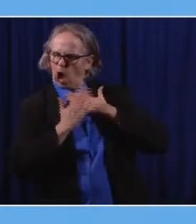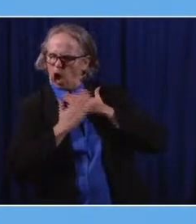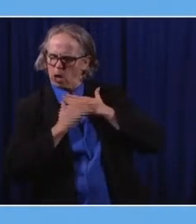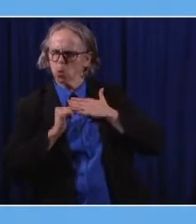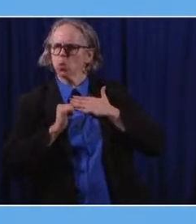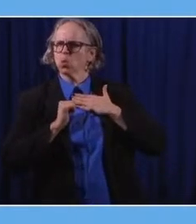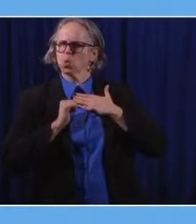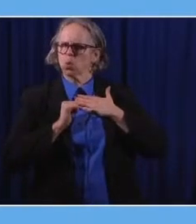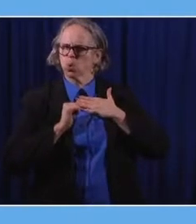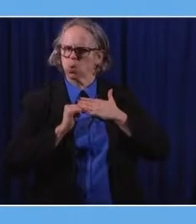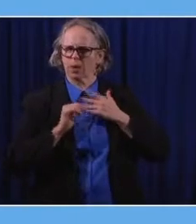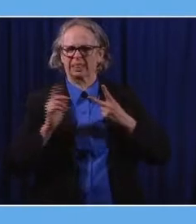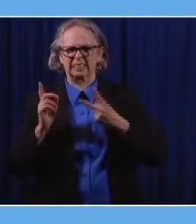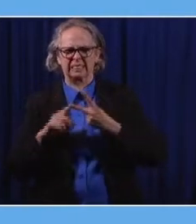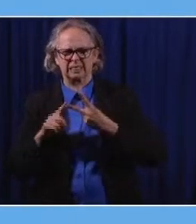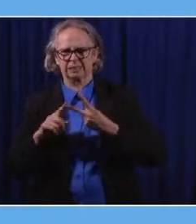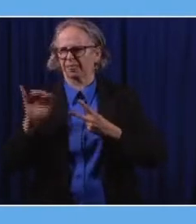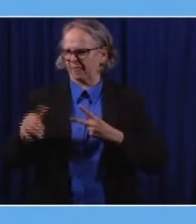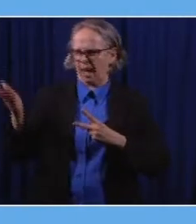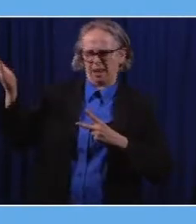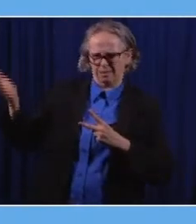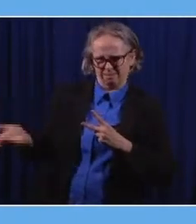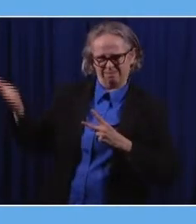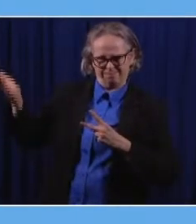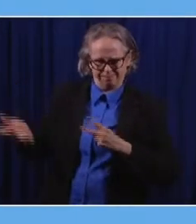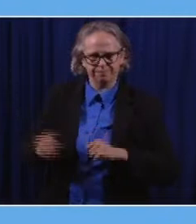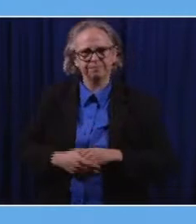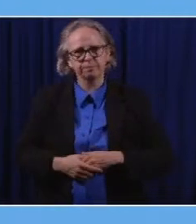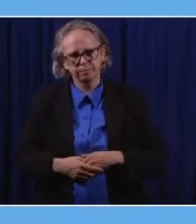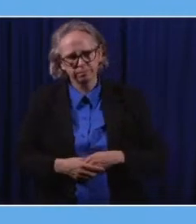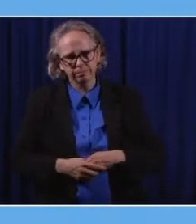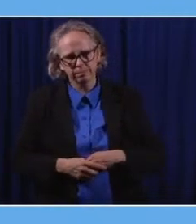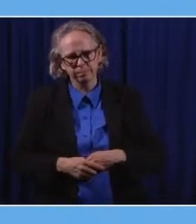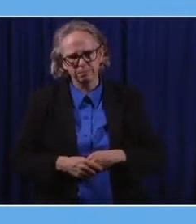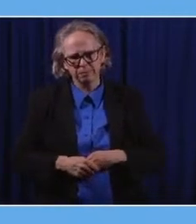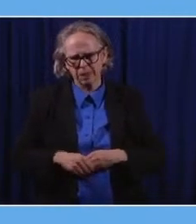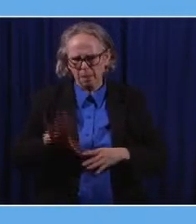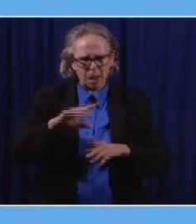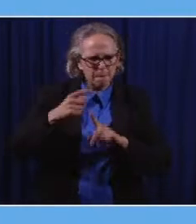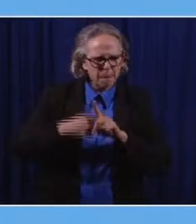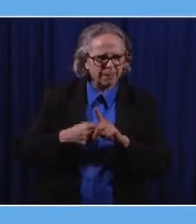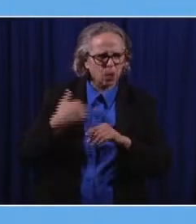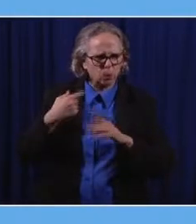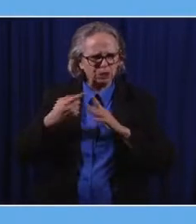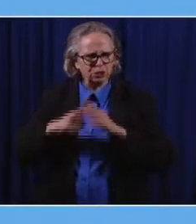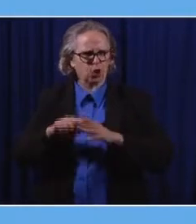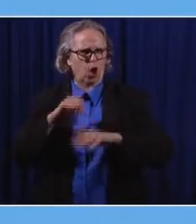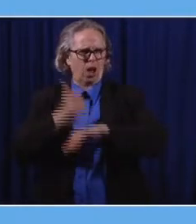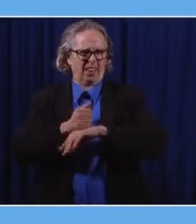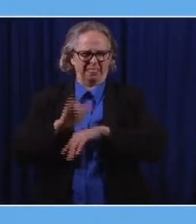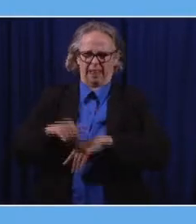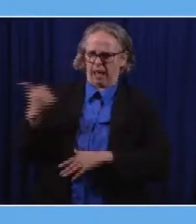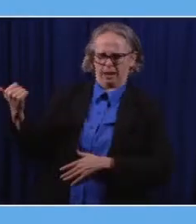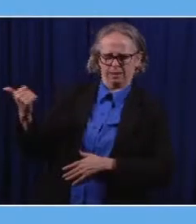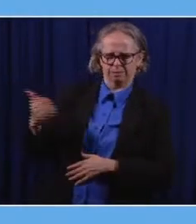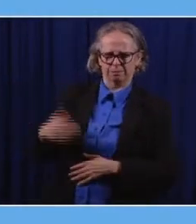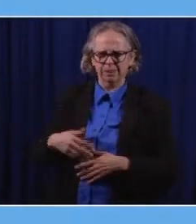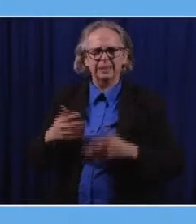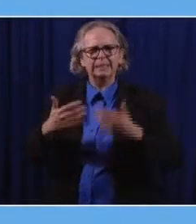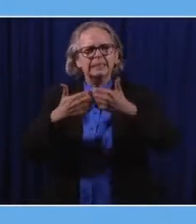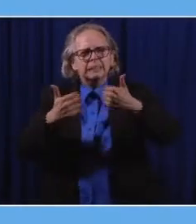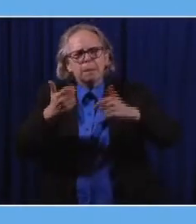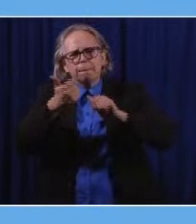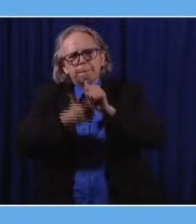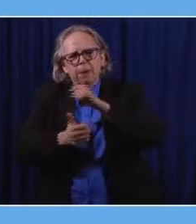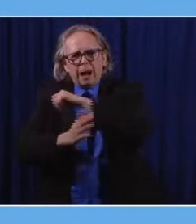Then there's this, and this is something we started a month or so ago to show you which counties have the highest number of